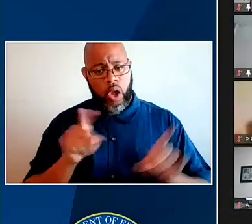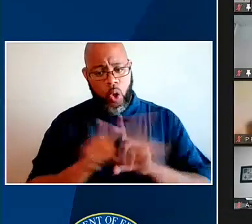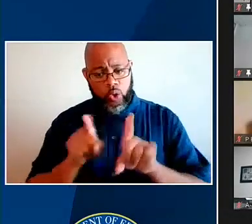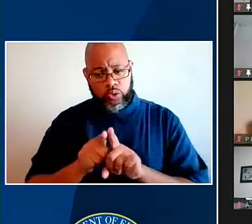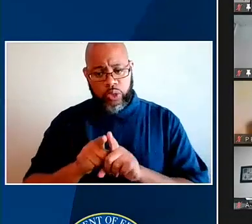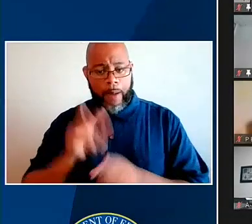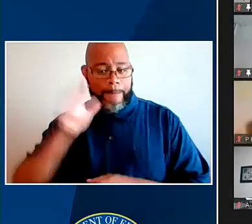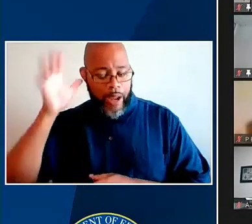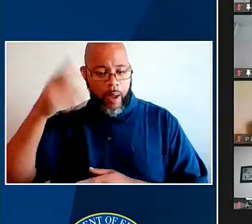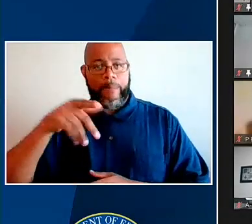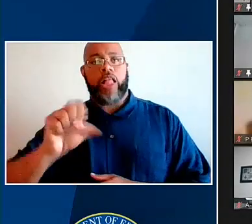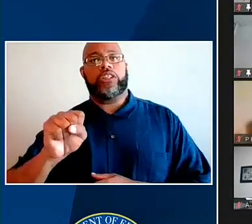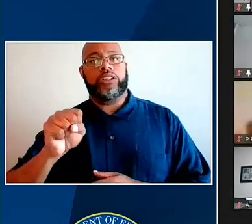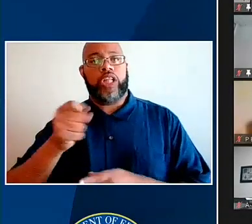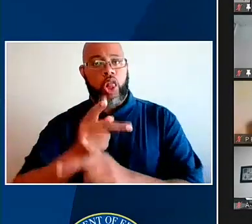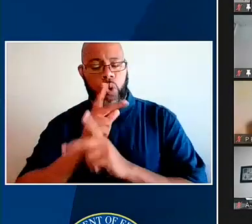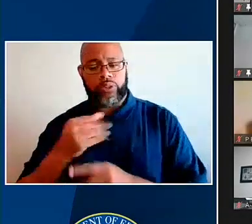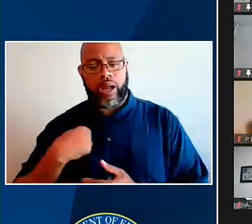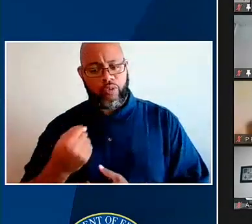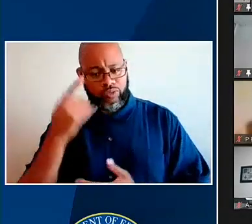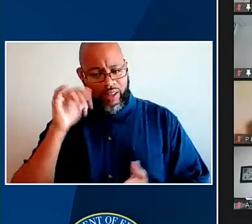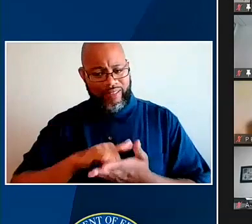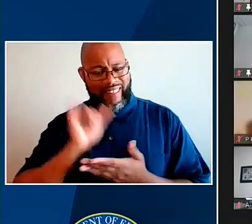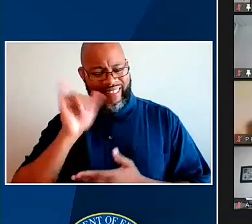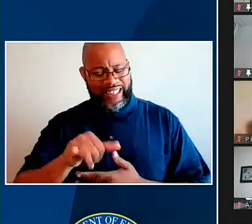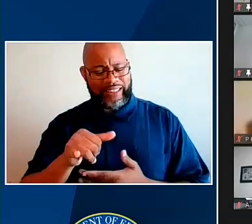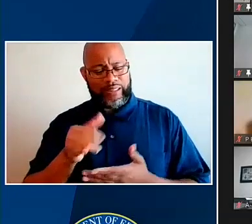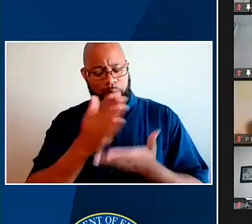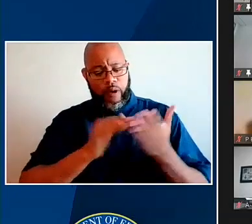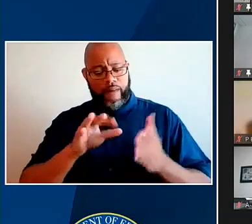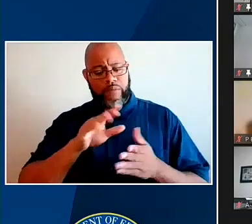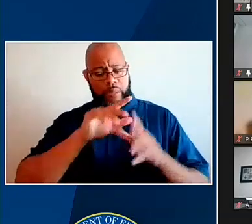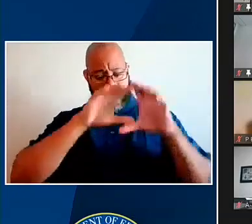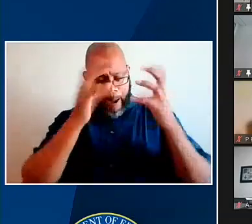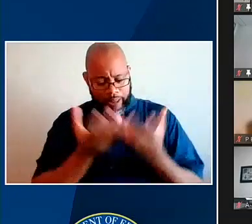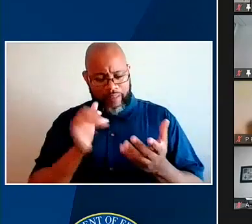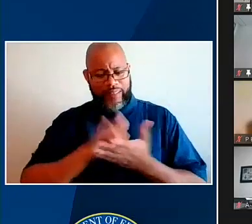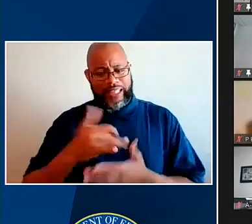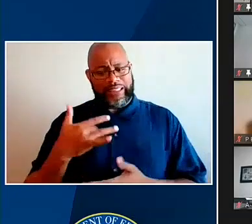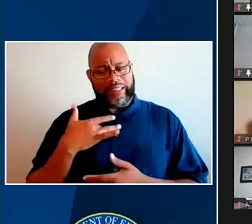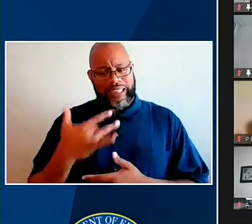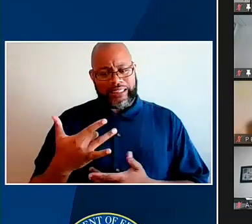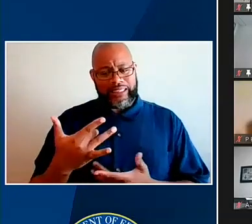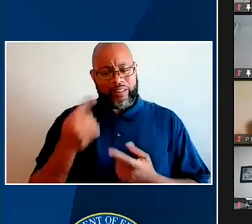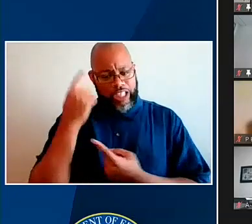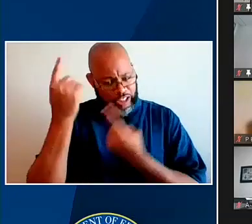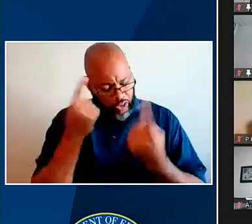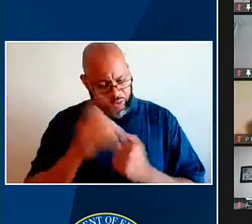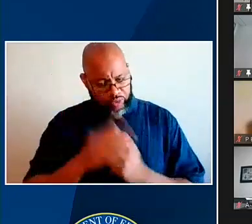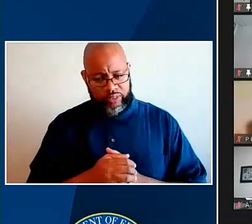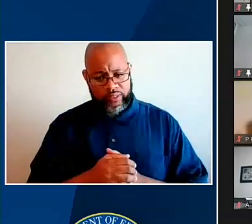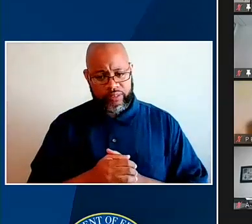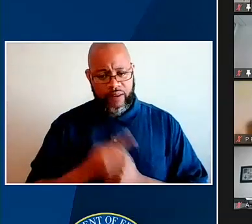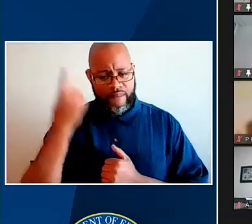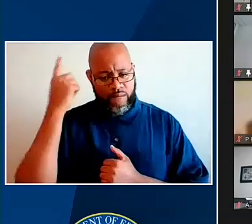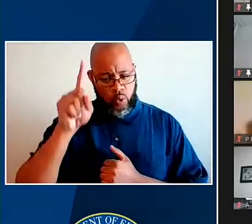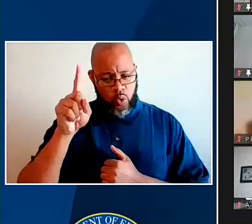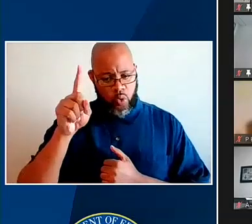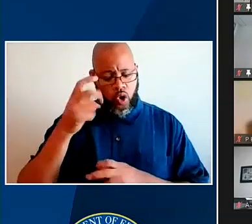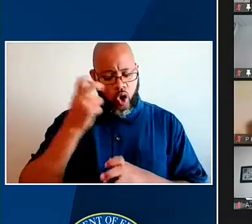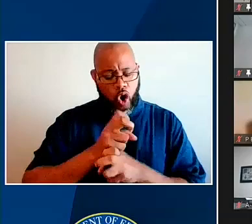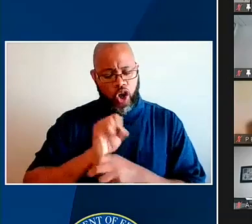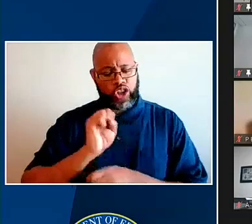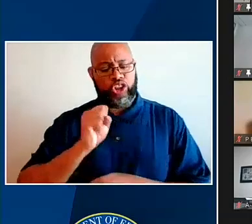Parent PLUS loan. And I understand that this is a segment of the population that's tentatively being considered for